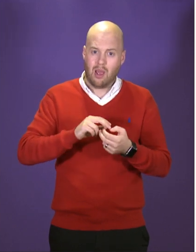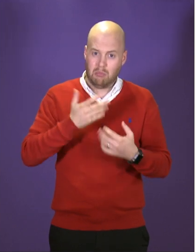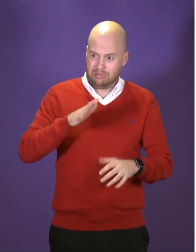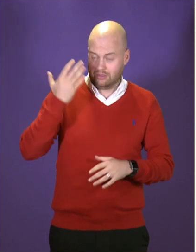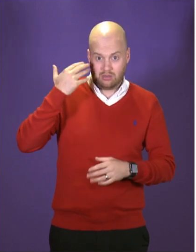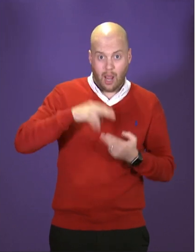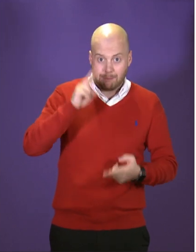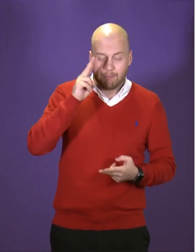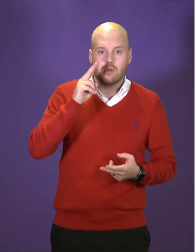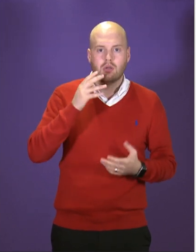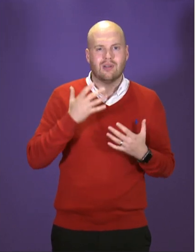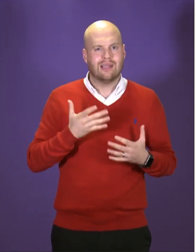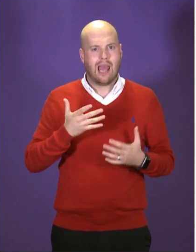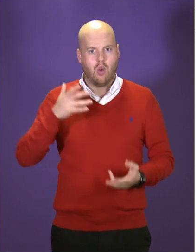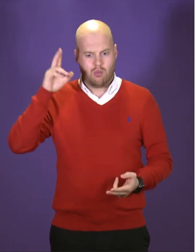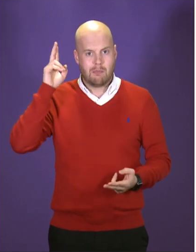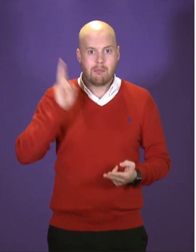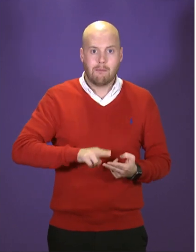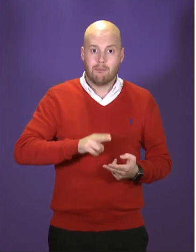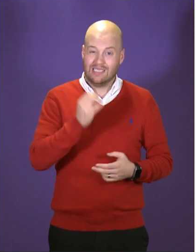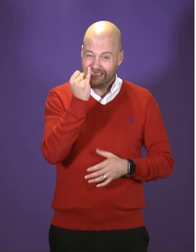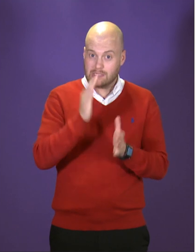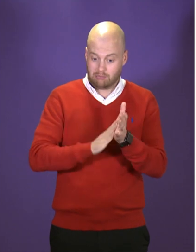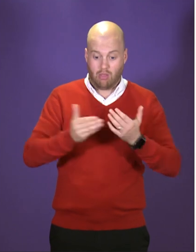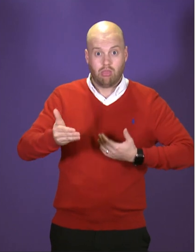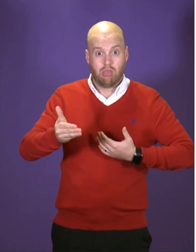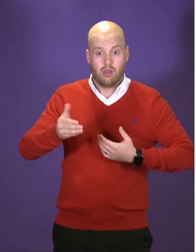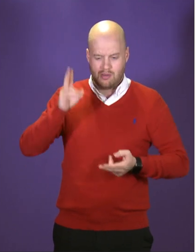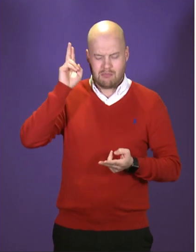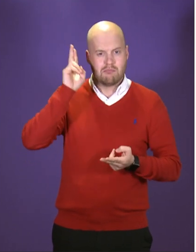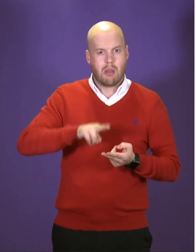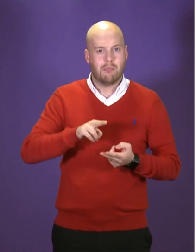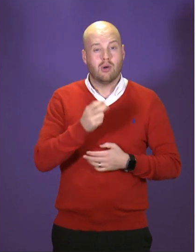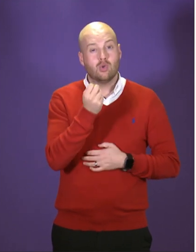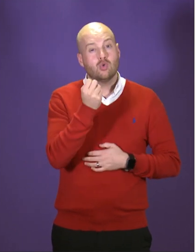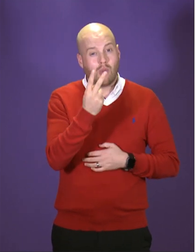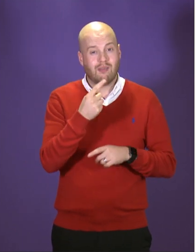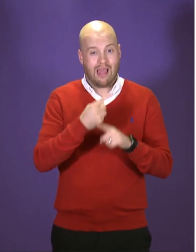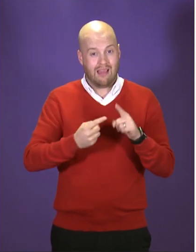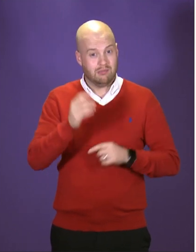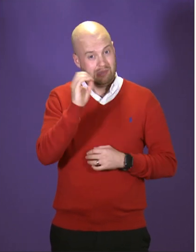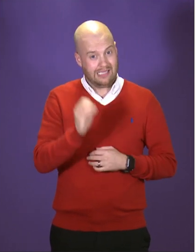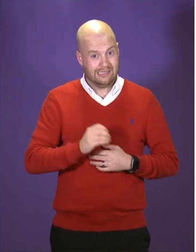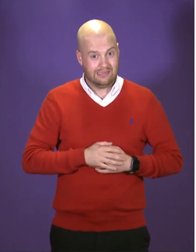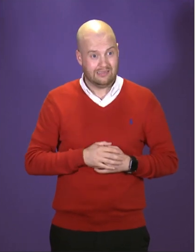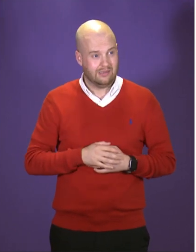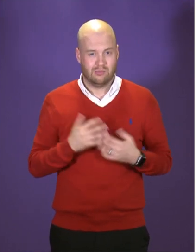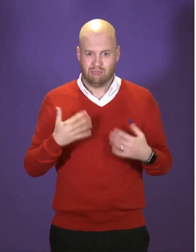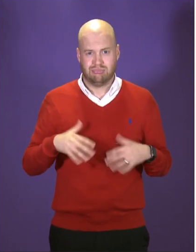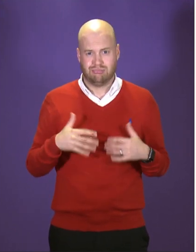to 12.5% in that six-month period. This is not rocket science, and this is something that governments need to